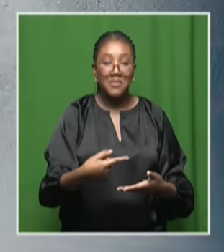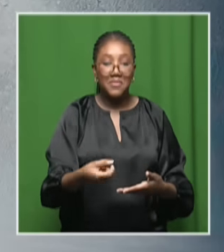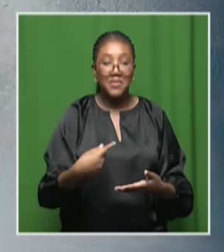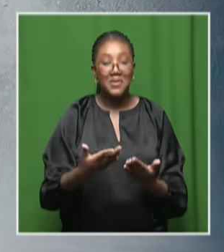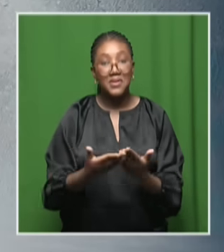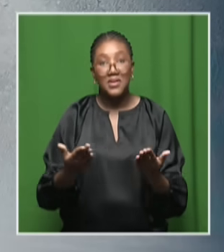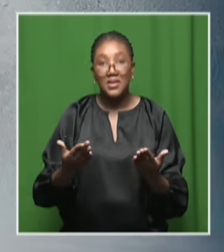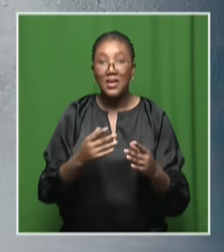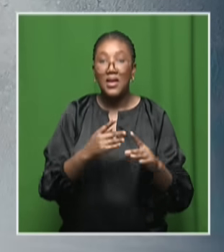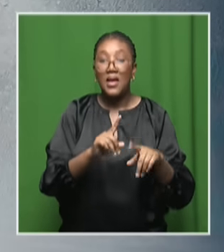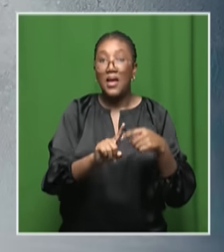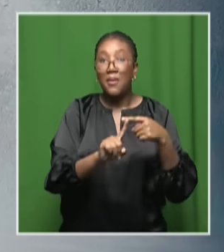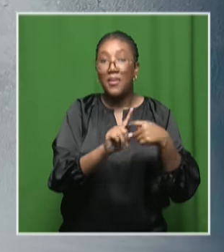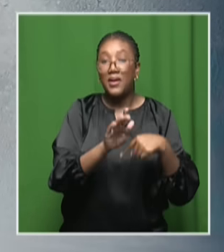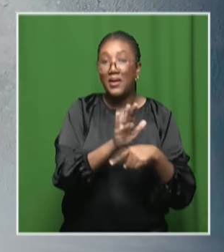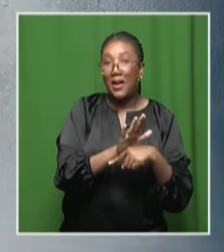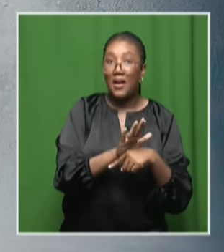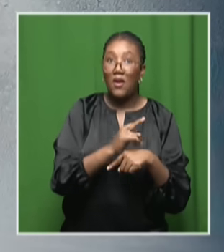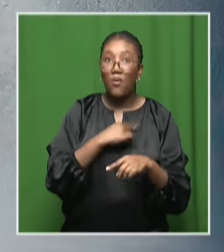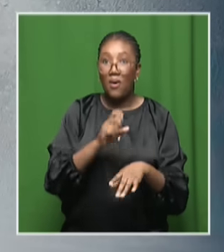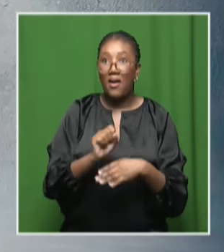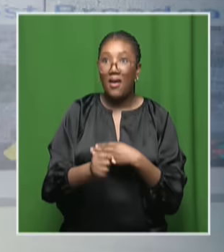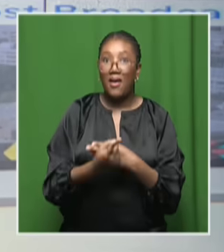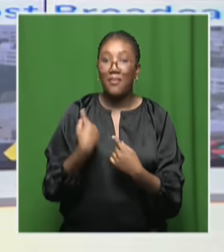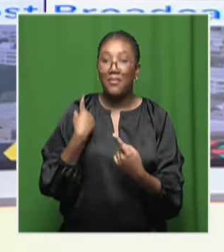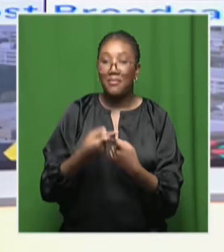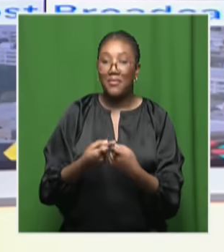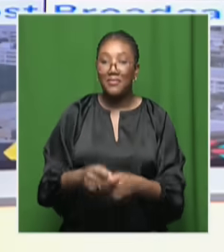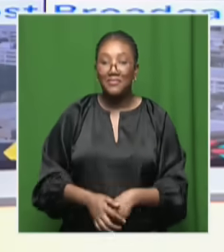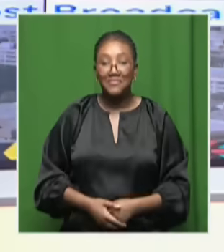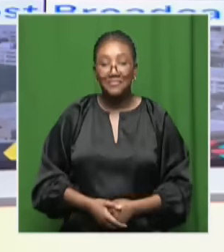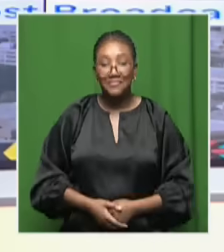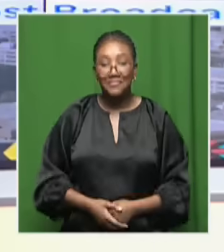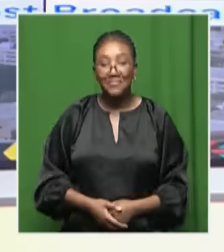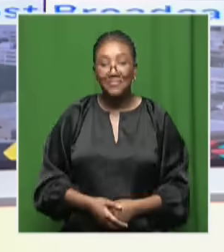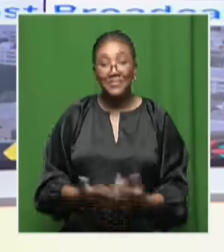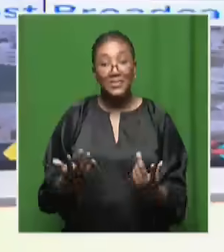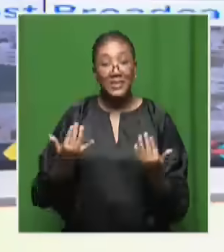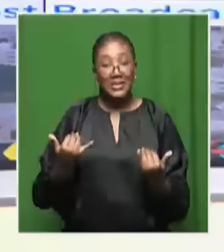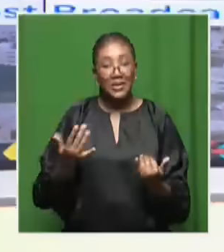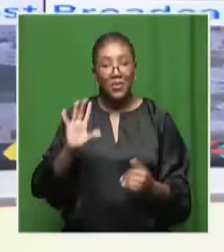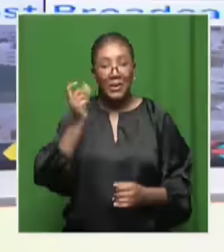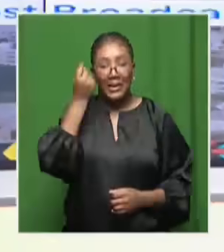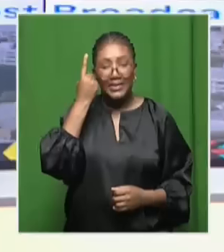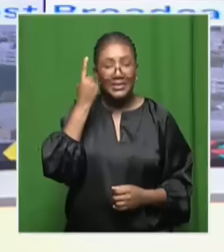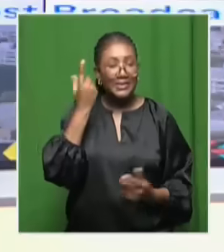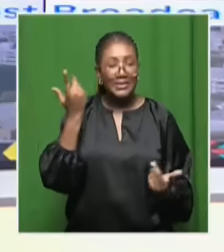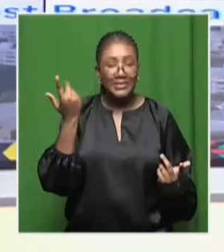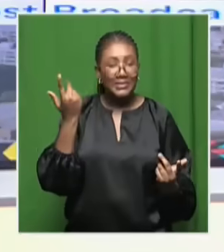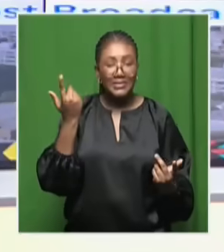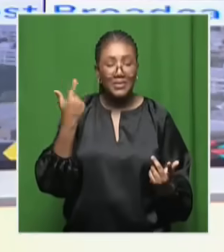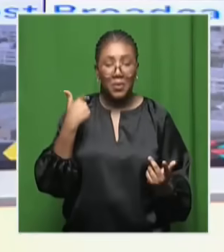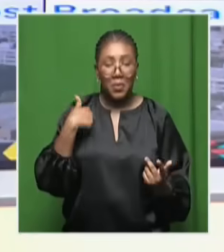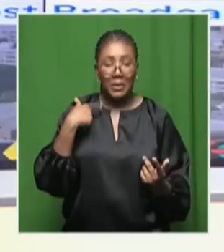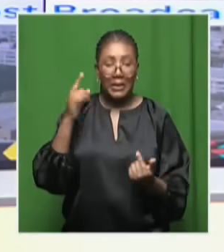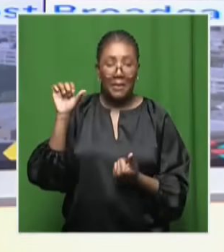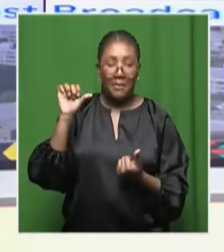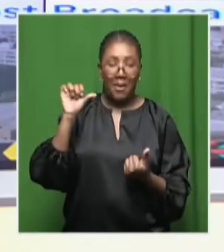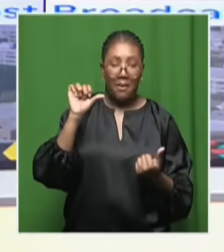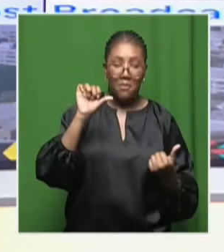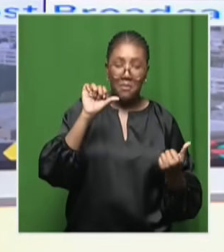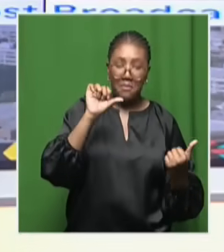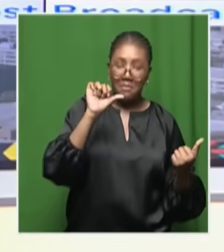and cons of all that has transpired. As we continue to also make sense of what's happened, let's backtrack a little bit and take a look